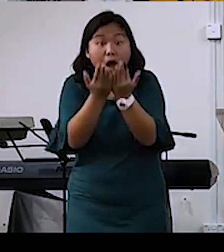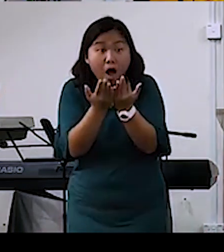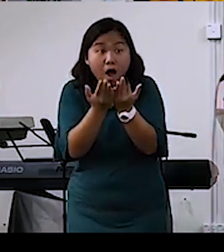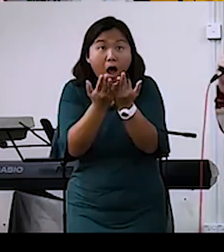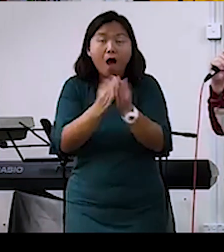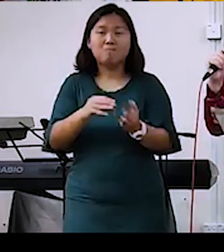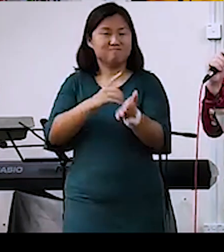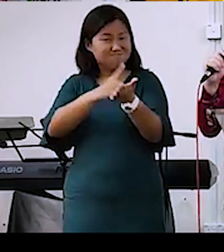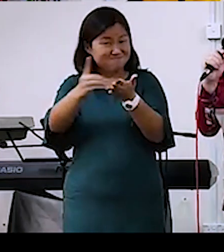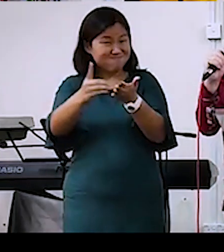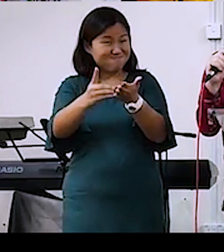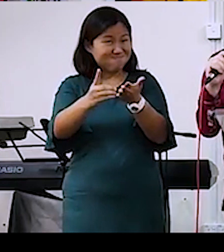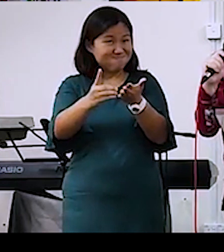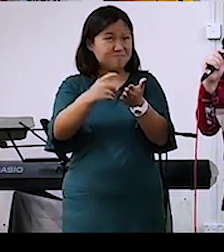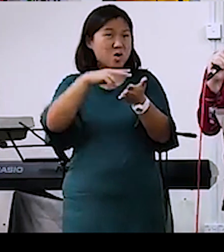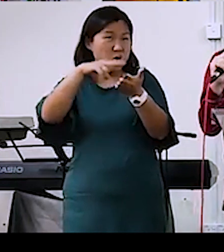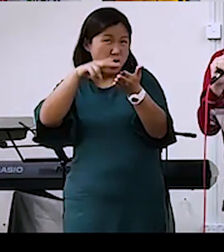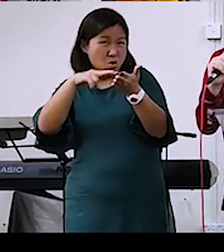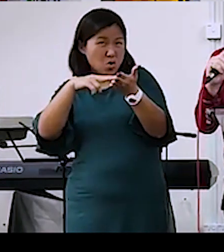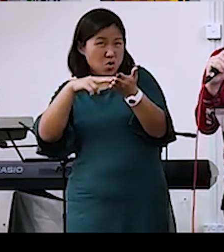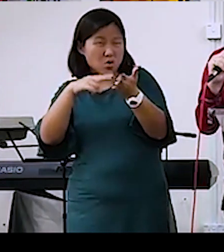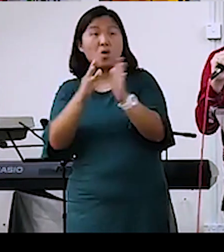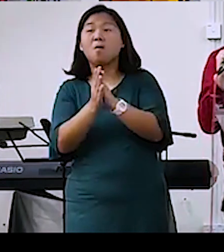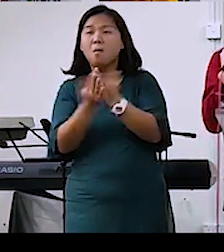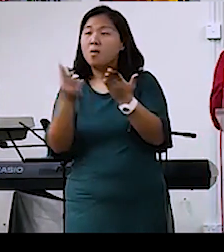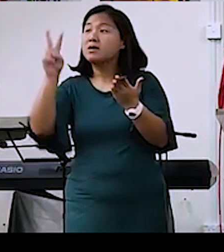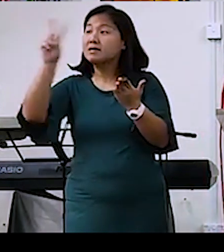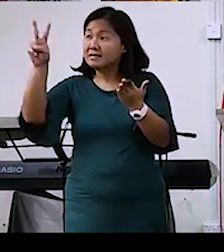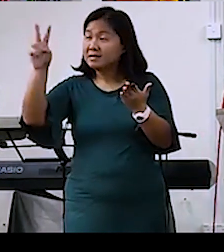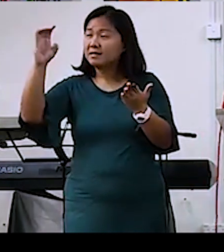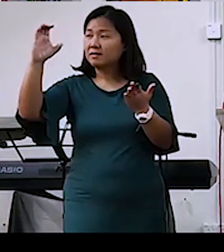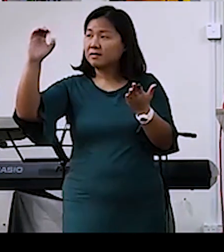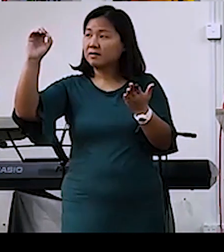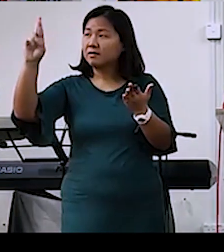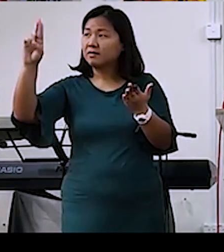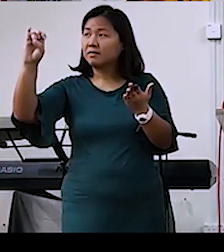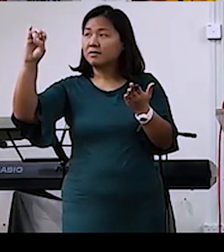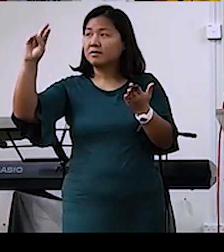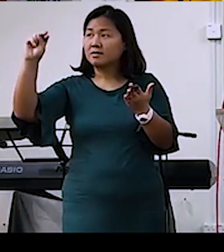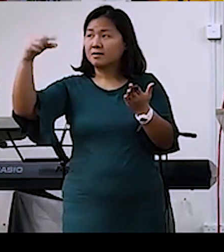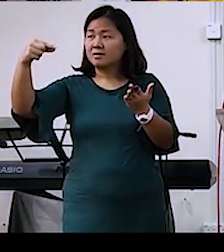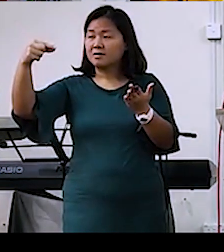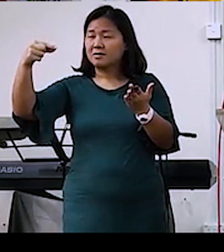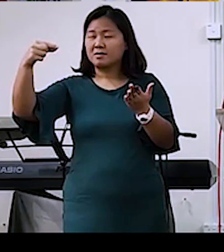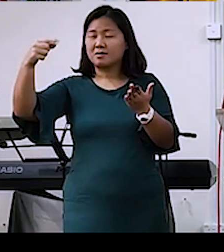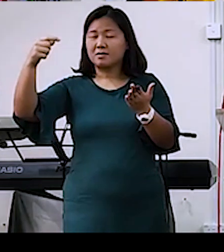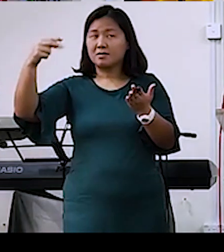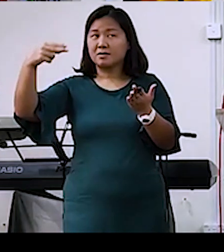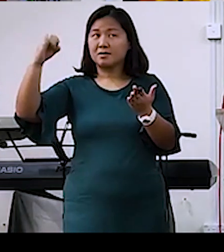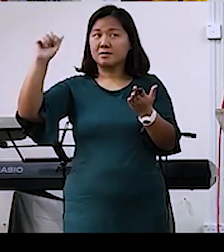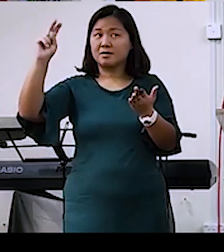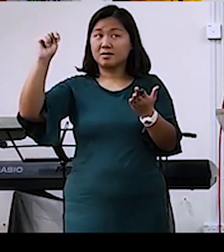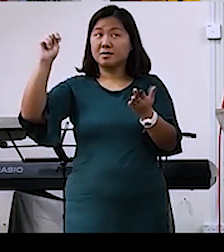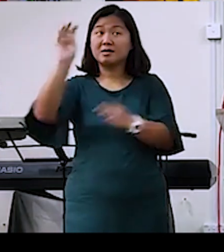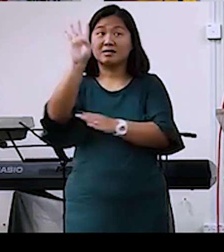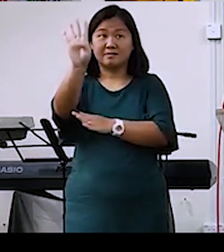Tomorrow, Monday, Tuesday, go back to 2 Corinthians chapter 4. Because this is something, each chapter, each week you come on Sunday, I give you a chapter. Being led